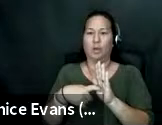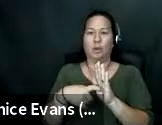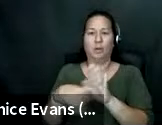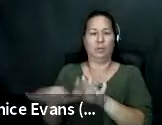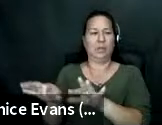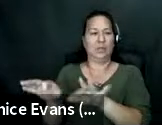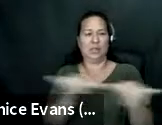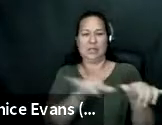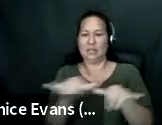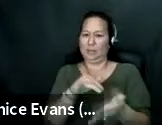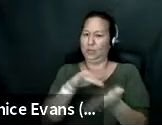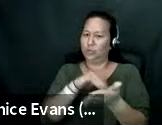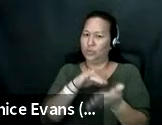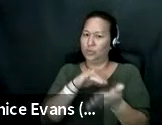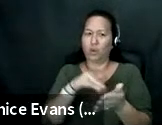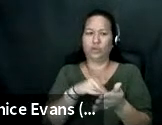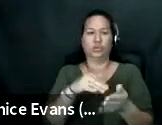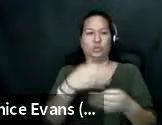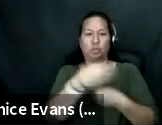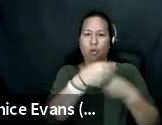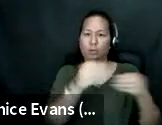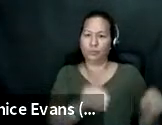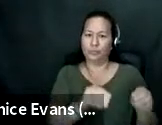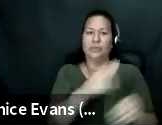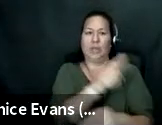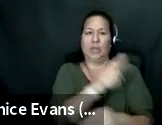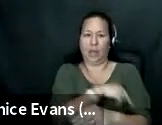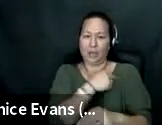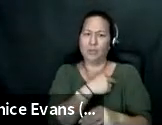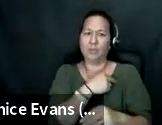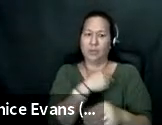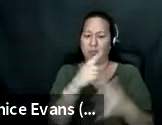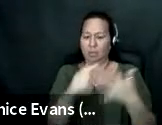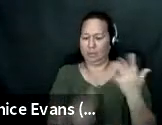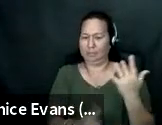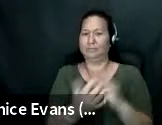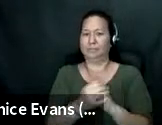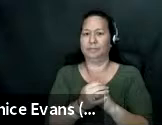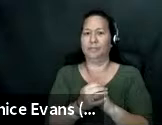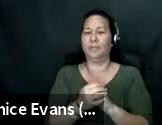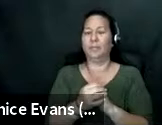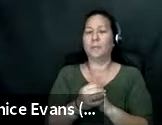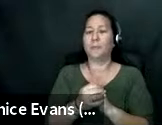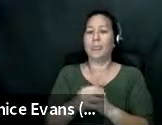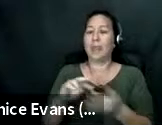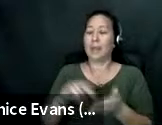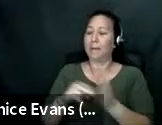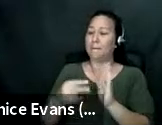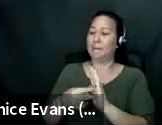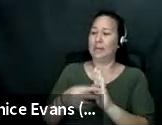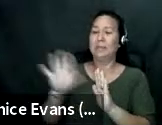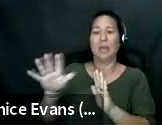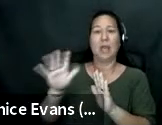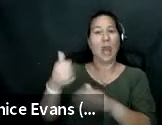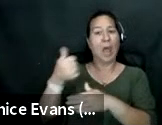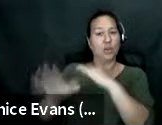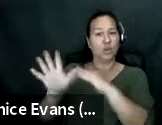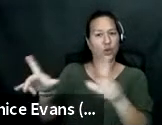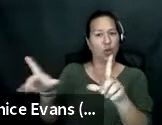and their licensing body is that they continue doing